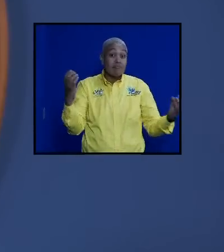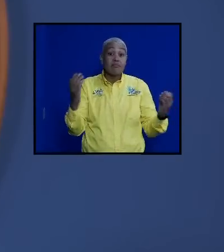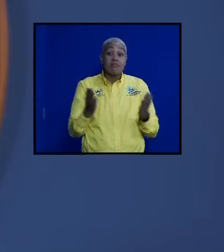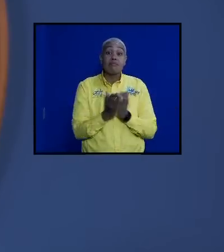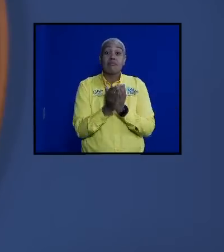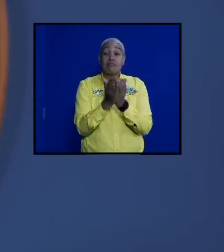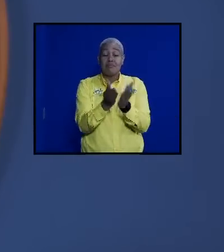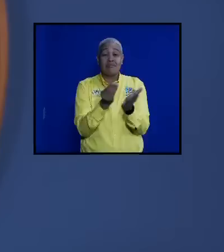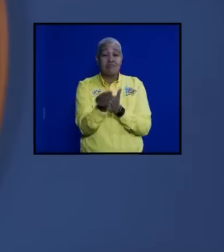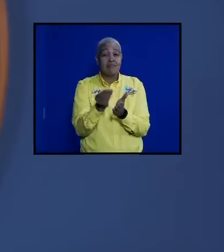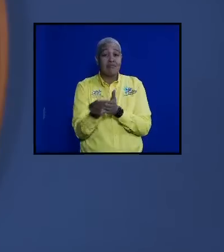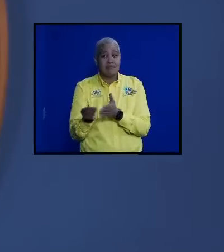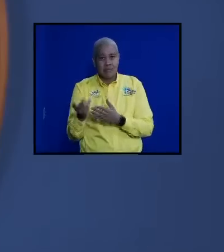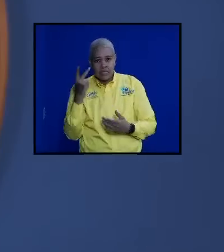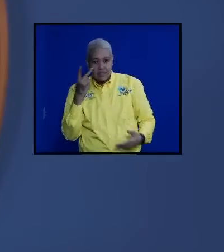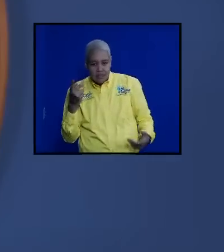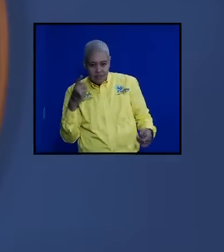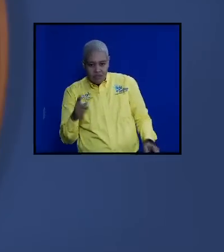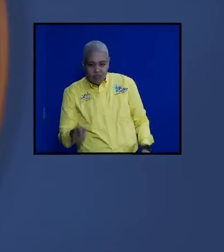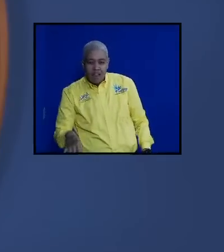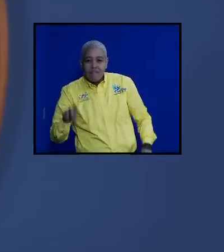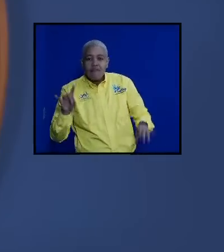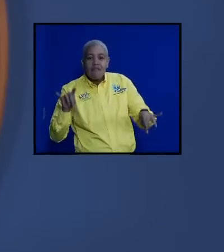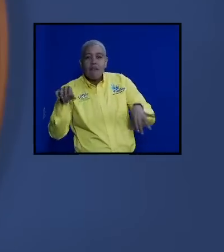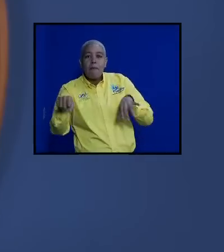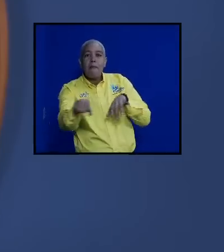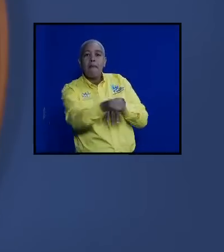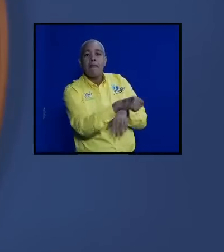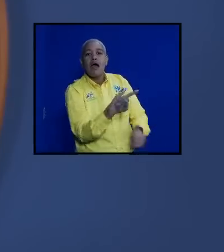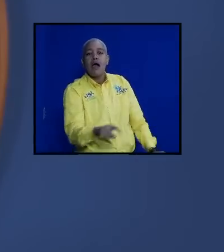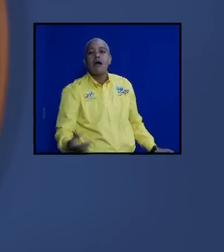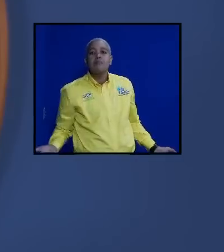bought, and you're seeing the results.